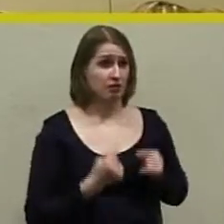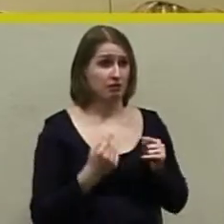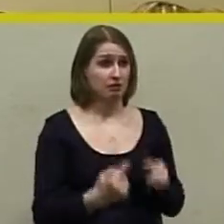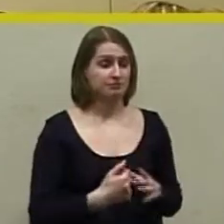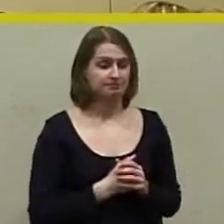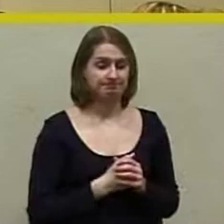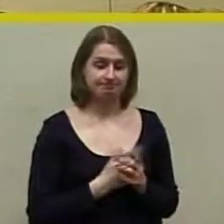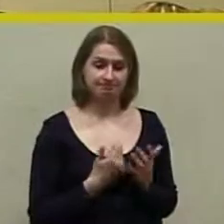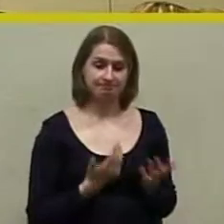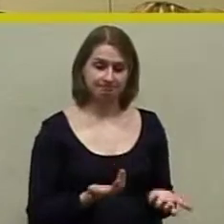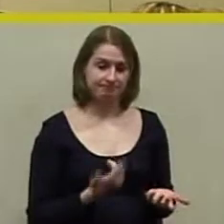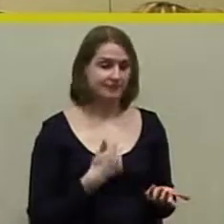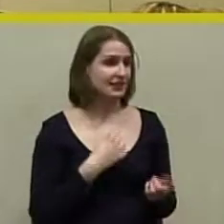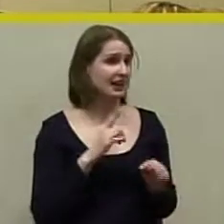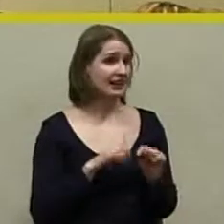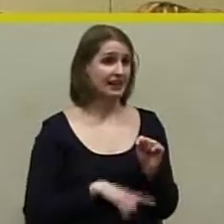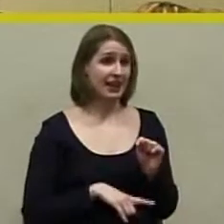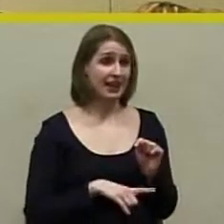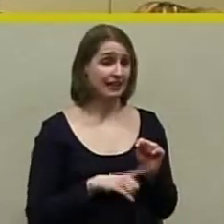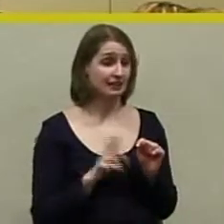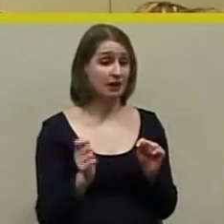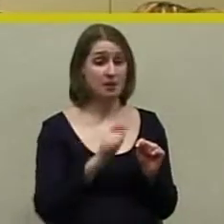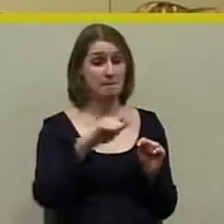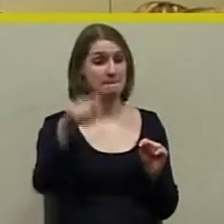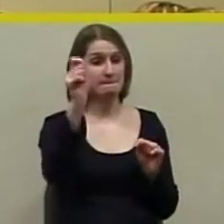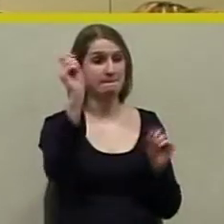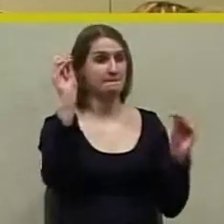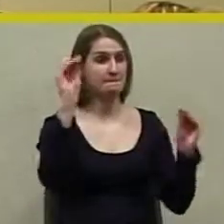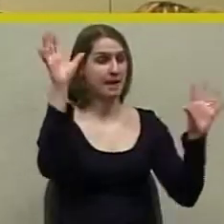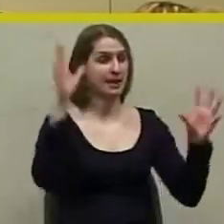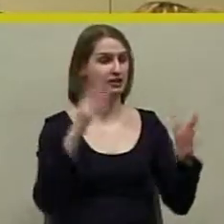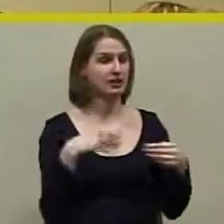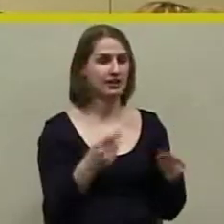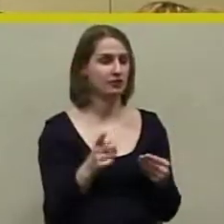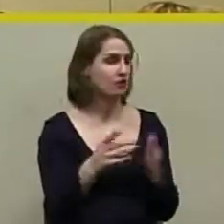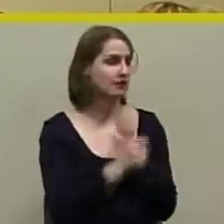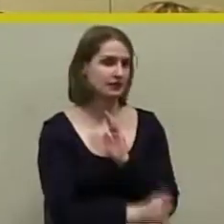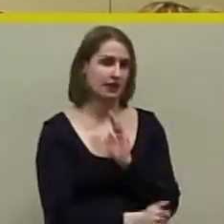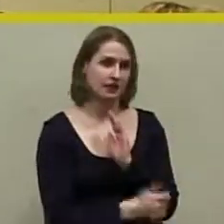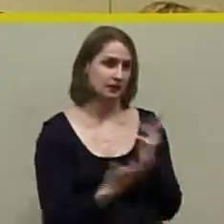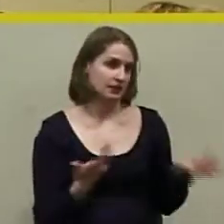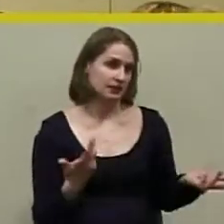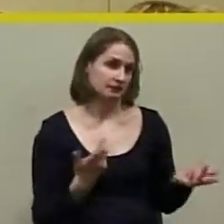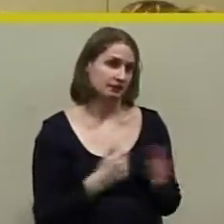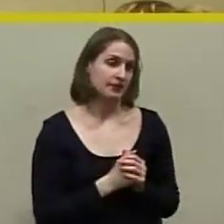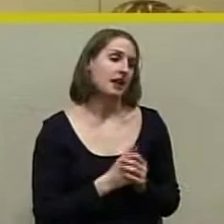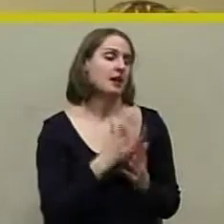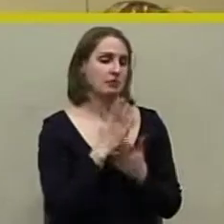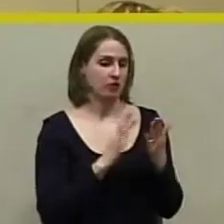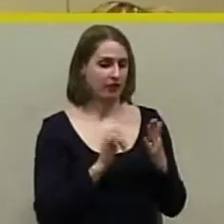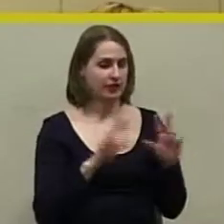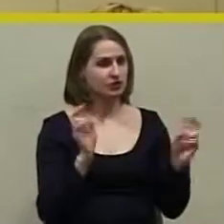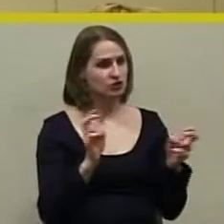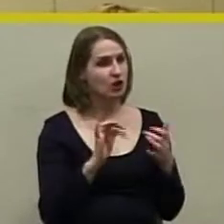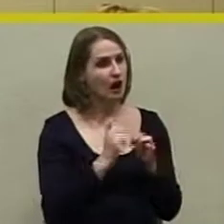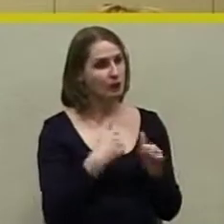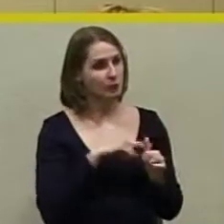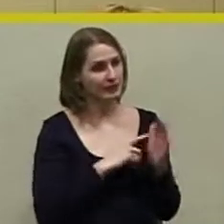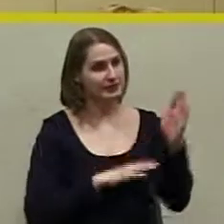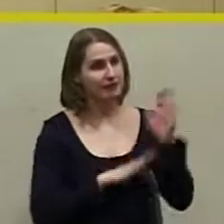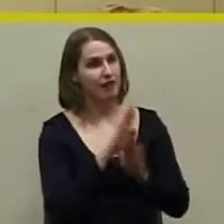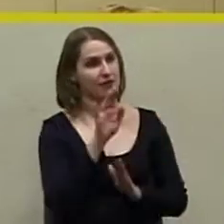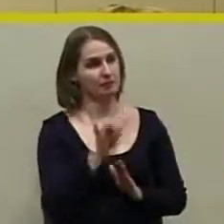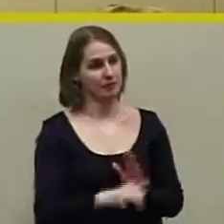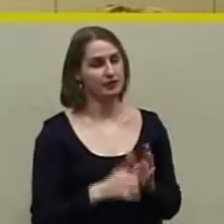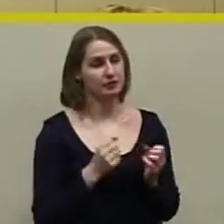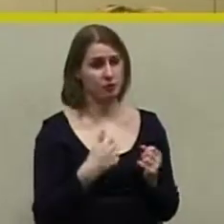I can't do anything. I can't wave a magic wand and give her a skill set. Part of that's an issue of that. How do we begin to develop that? And